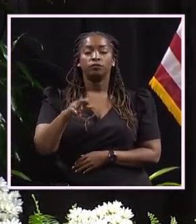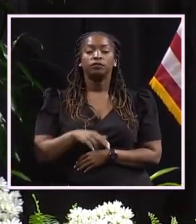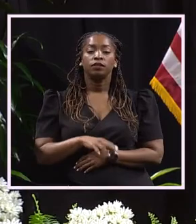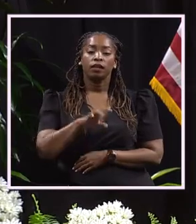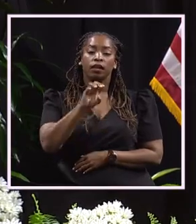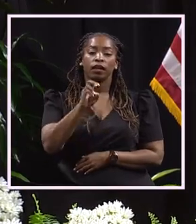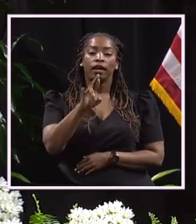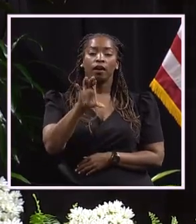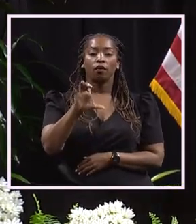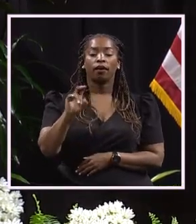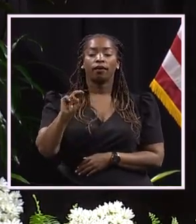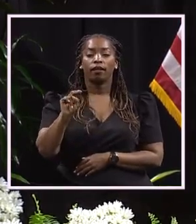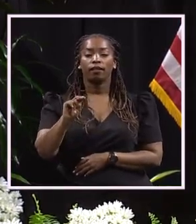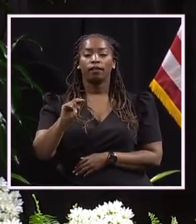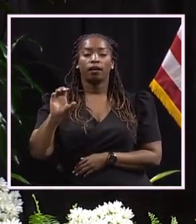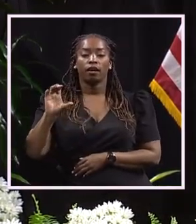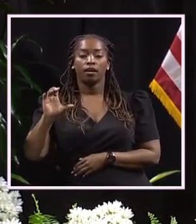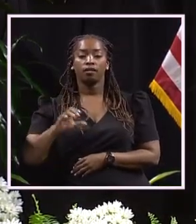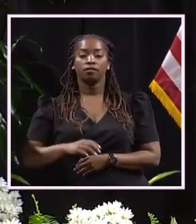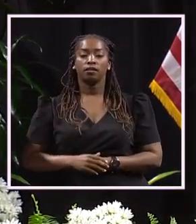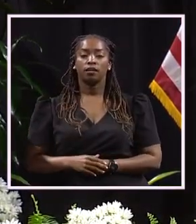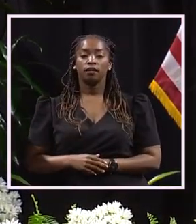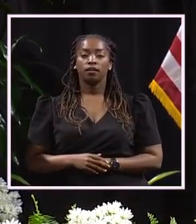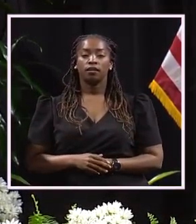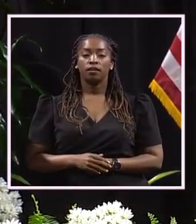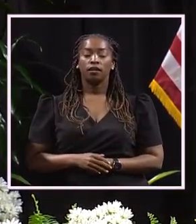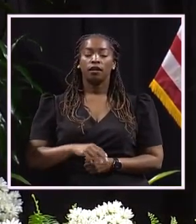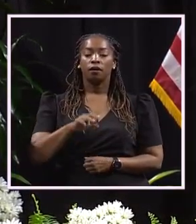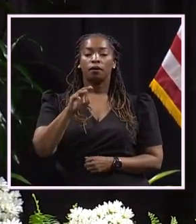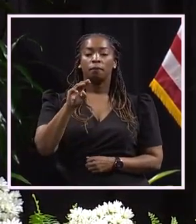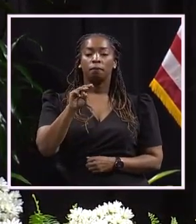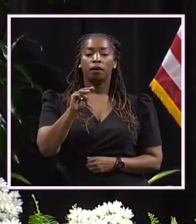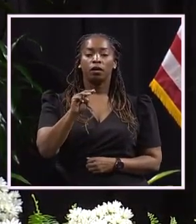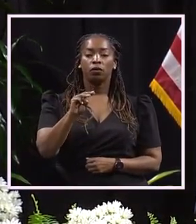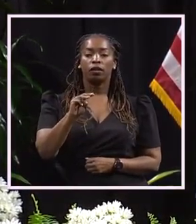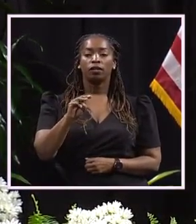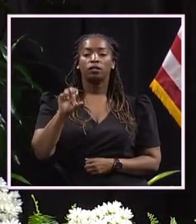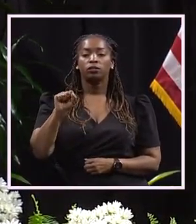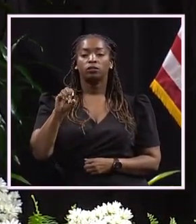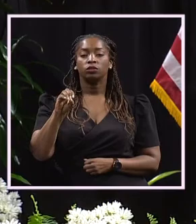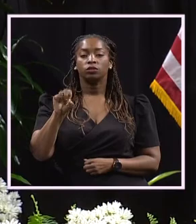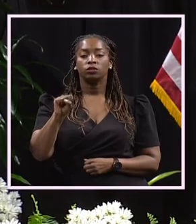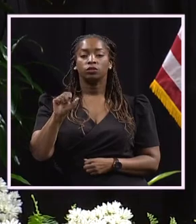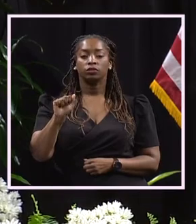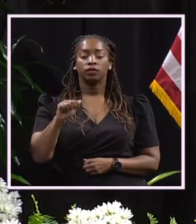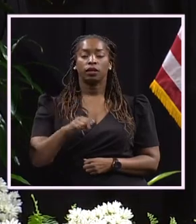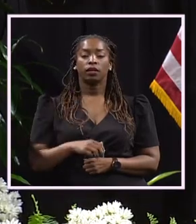Nathaniel Carranza. Juan Manuel Cifuentes Sosa.